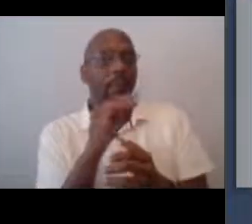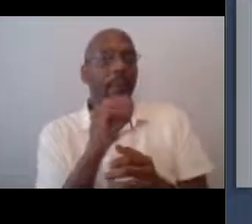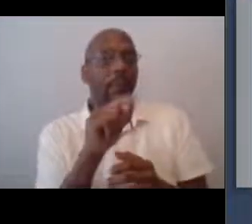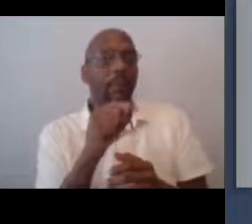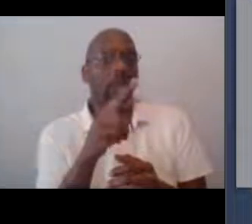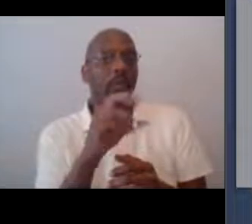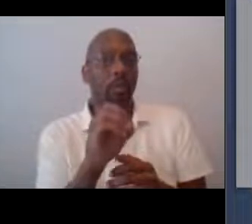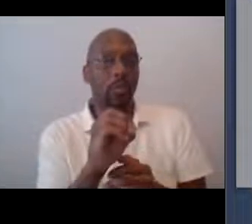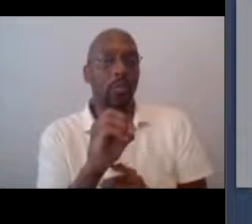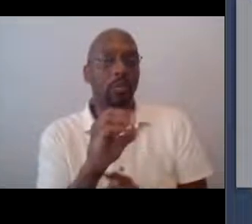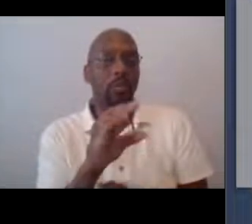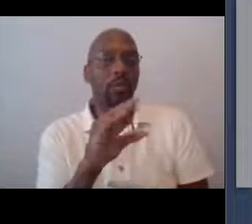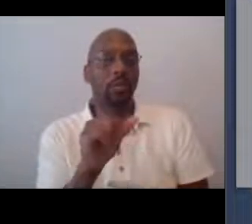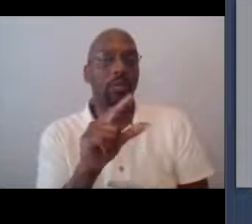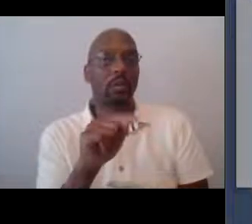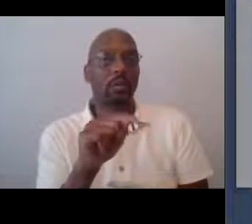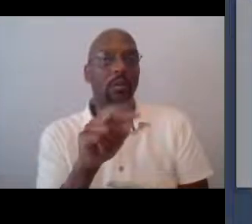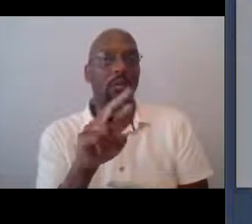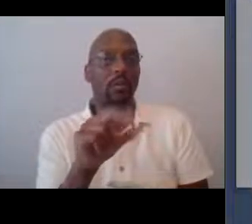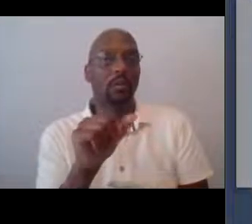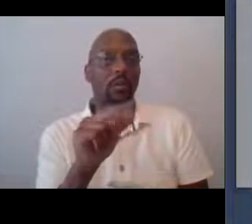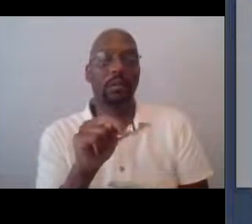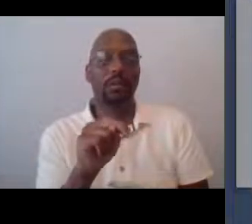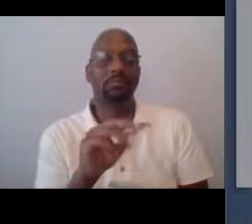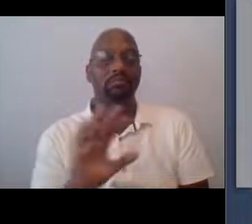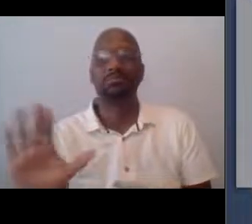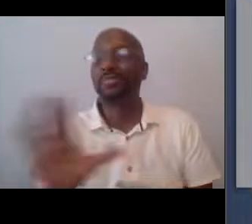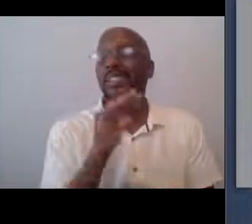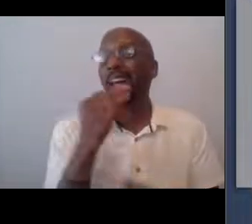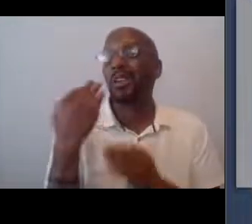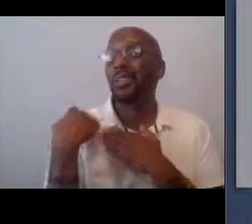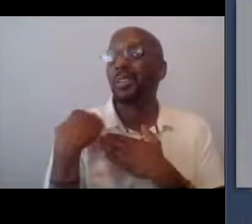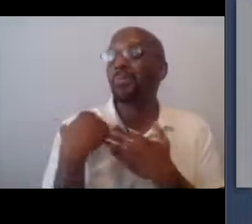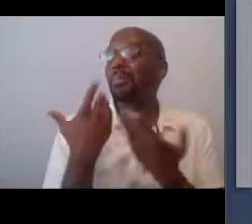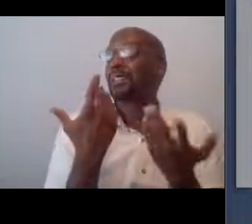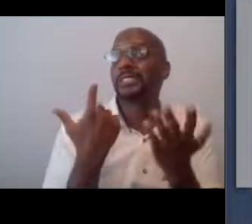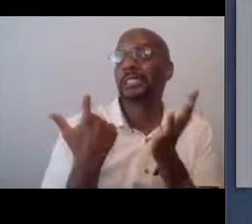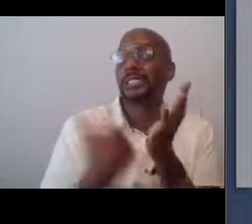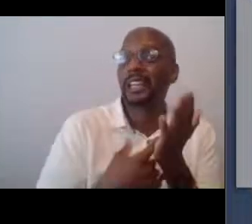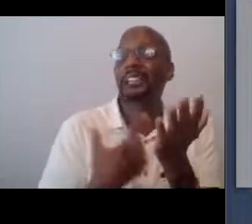not responsible to be addressing housing, but we're